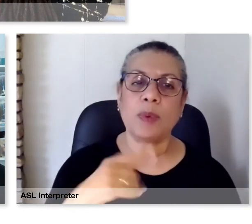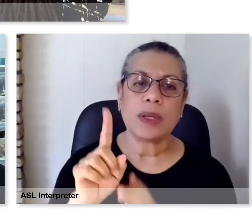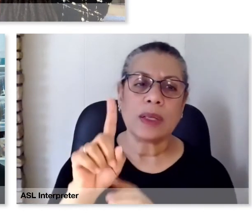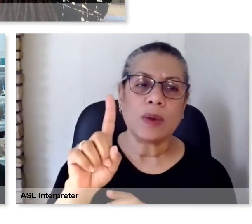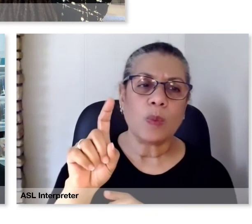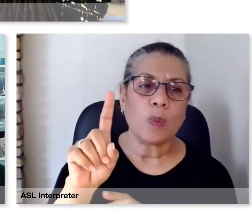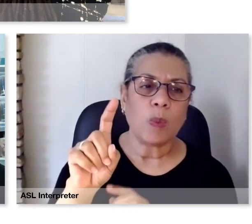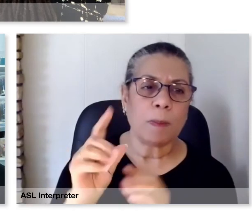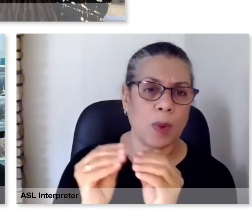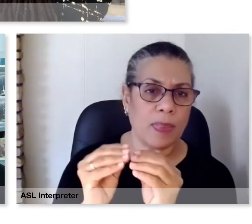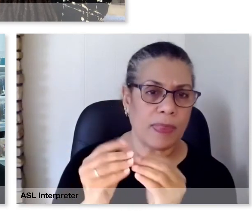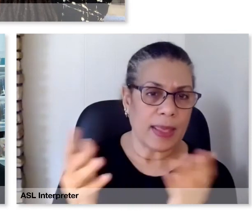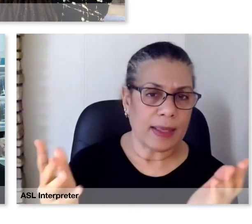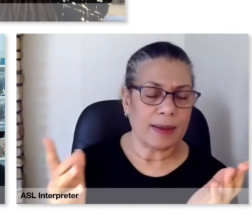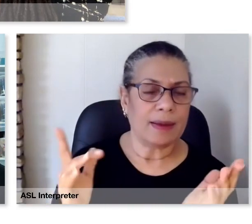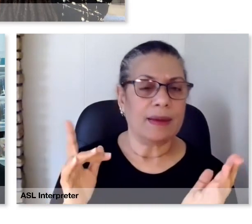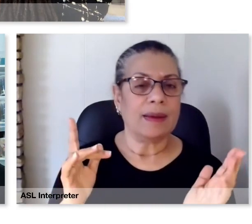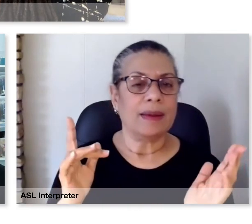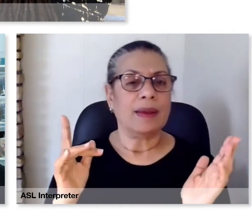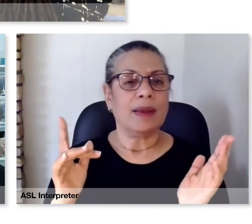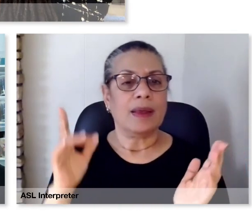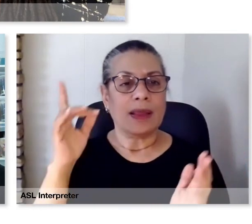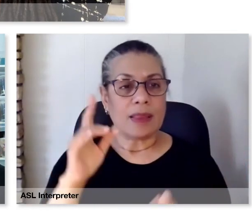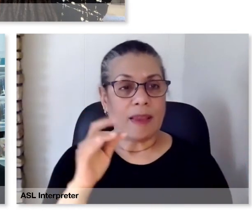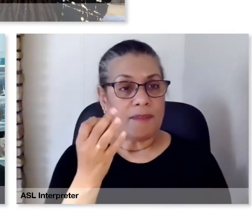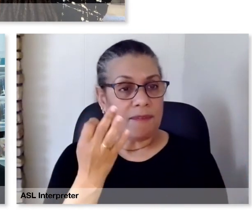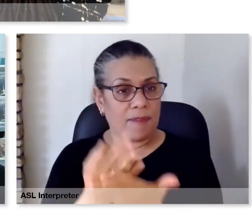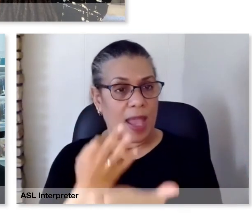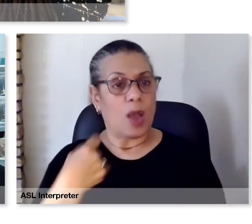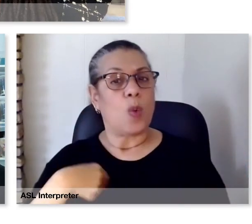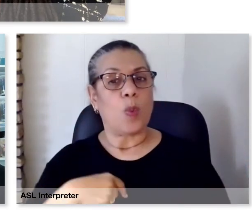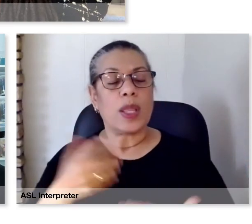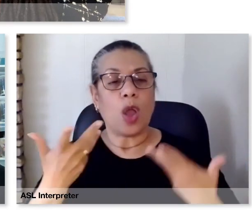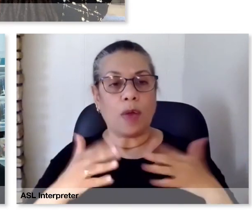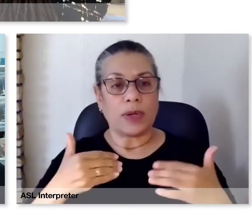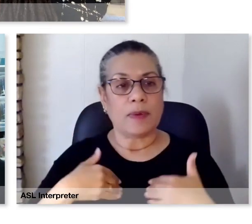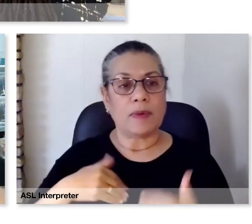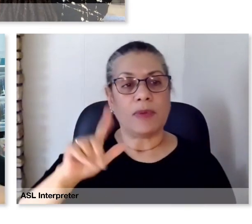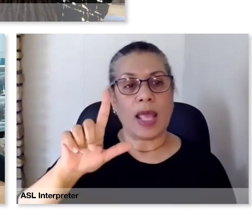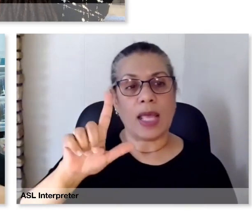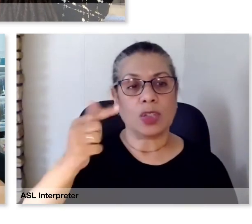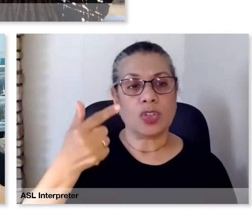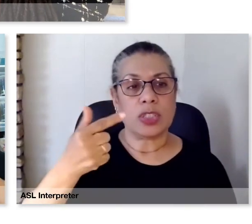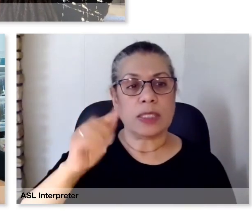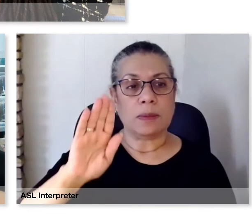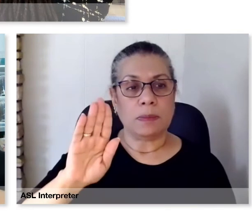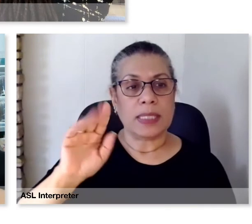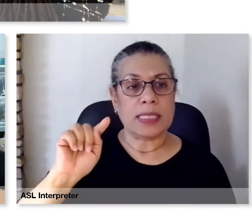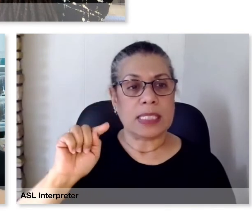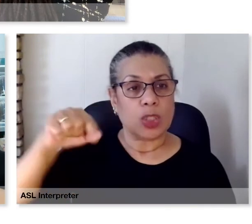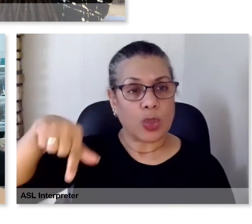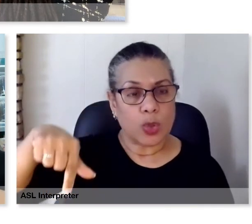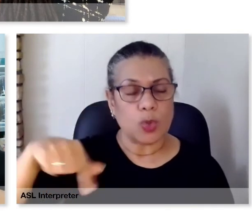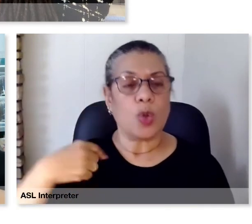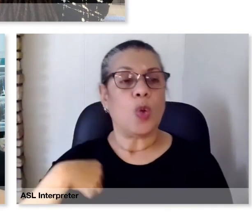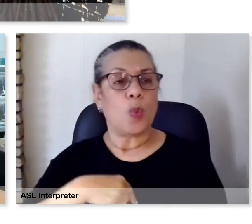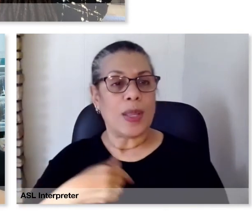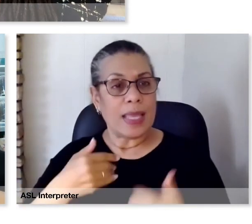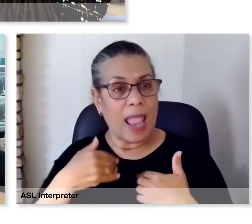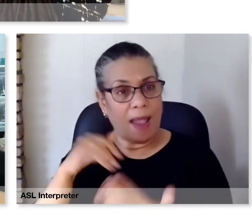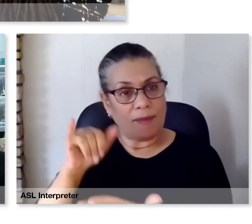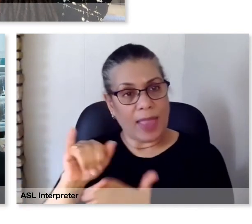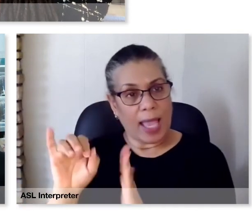are complicit in this. I mean, the fact that we already have LGBTQ, we have this form of identification